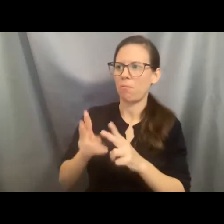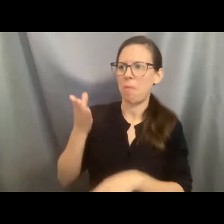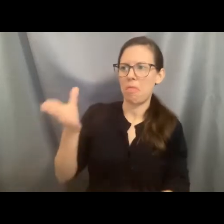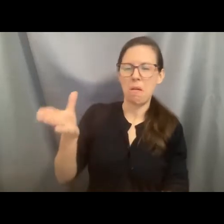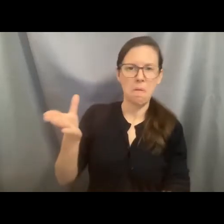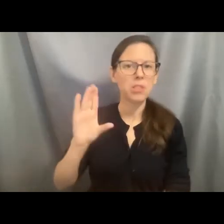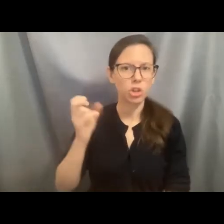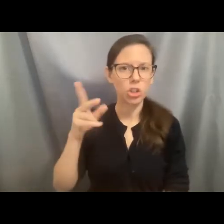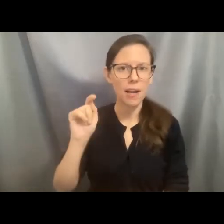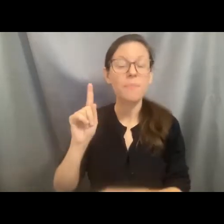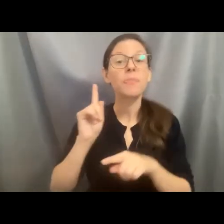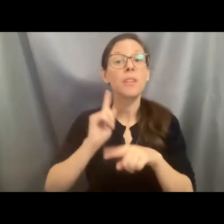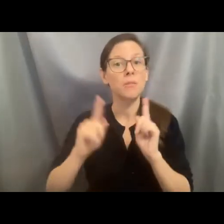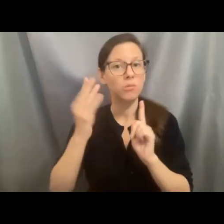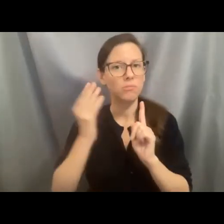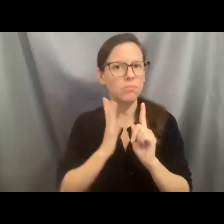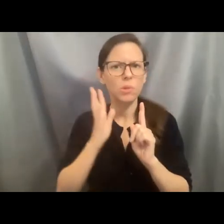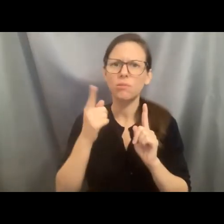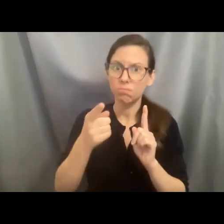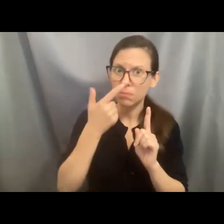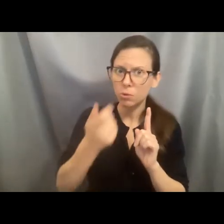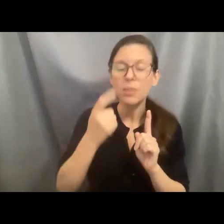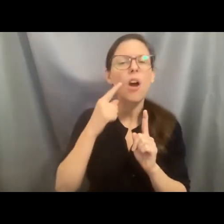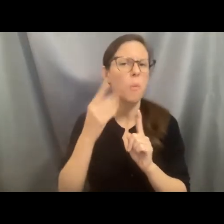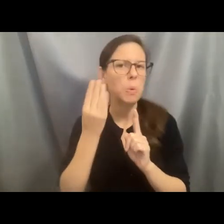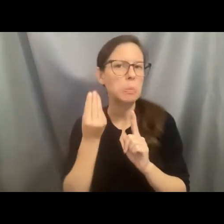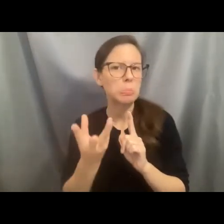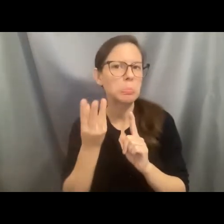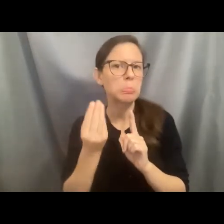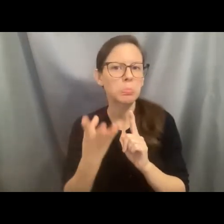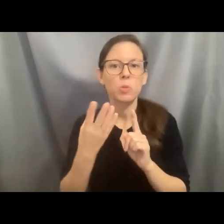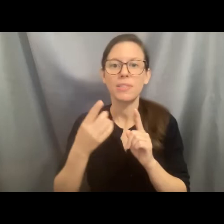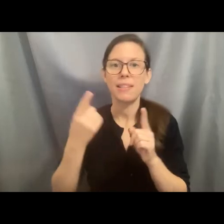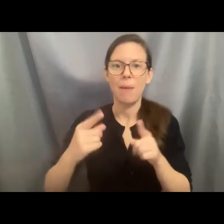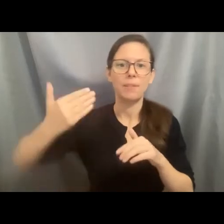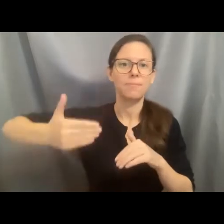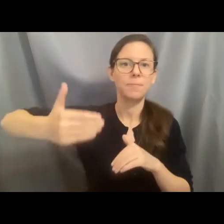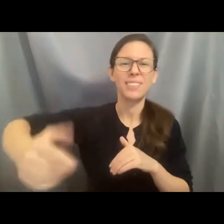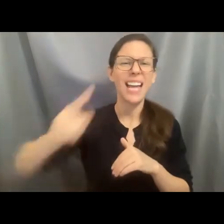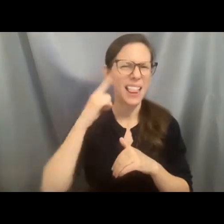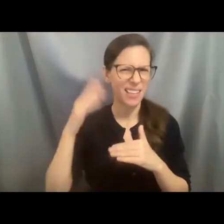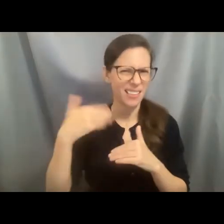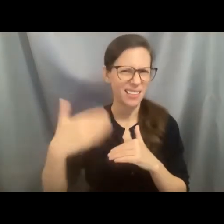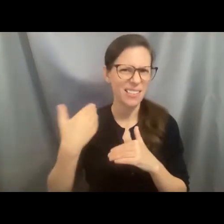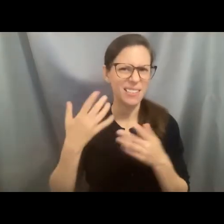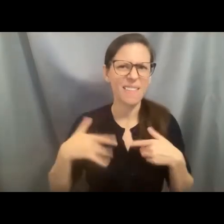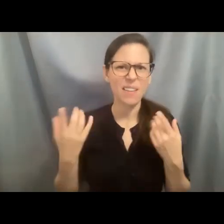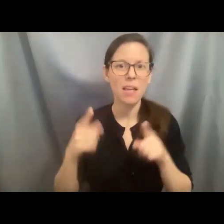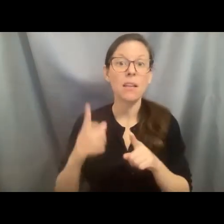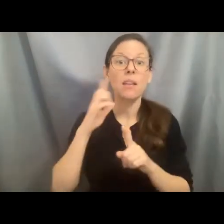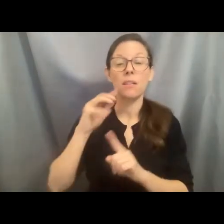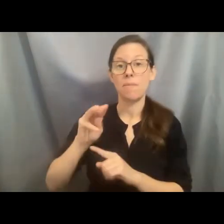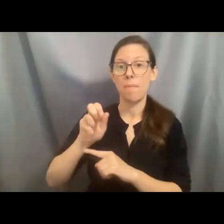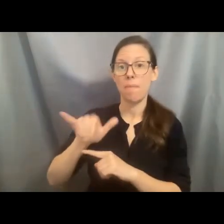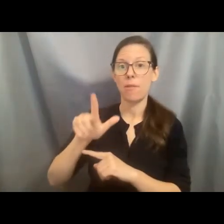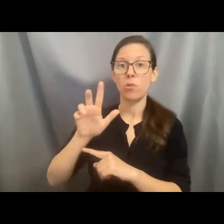us know you're interested and we'll keep you up on what's going on. And I believe our next event is May 21st. We're doing